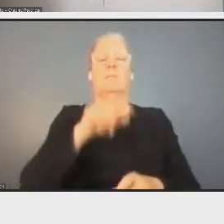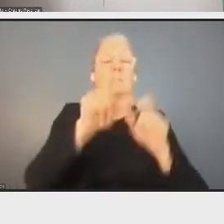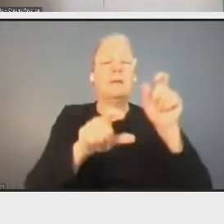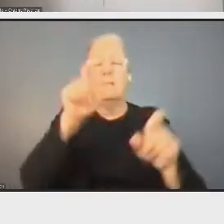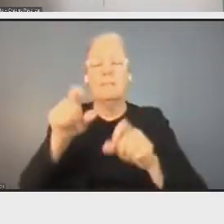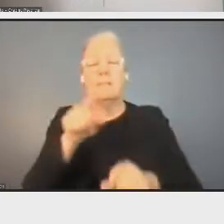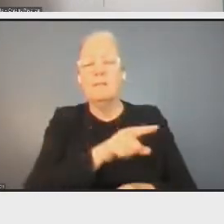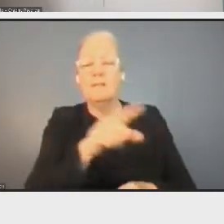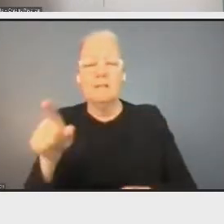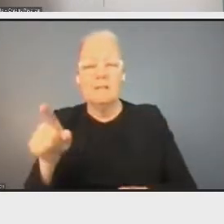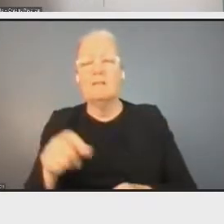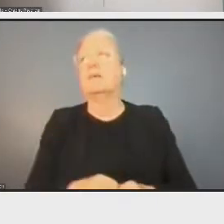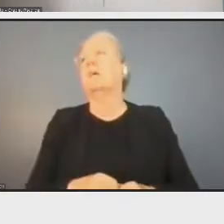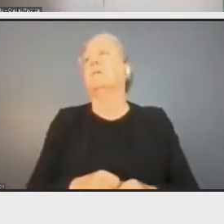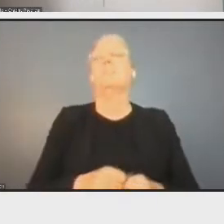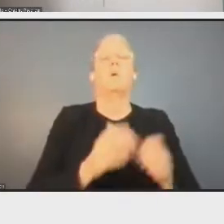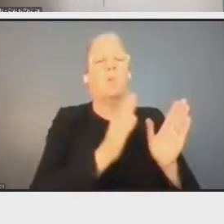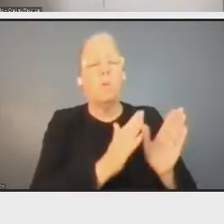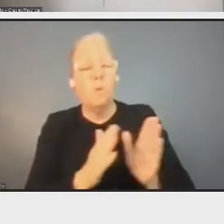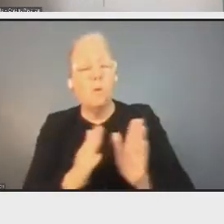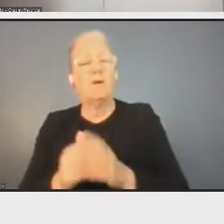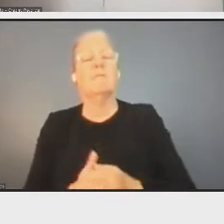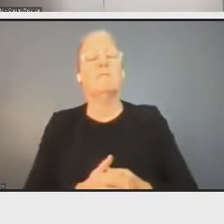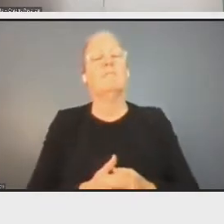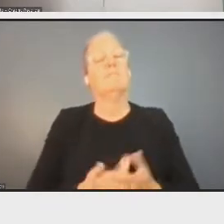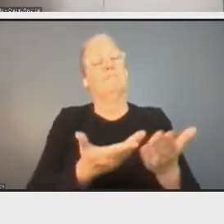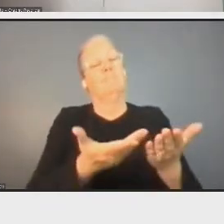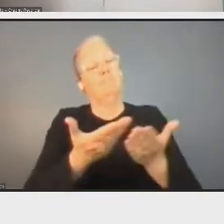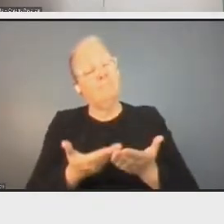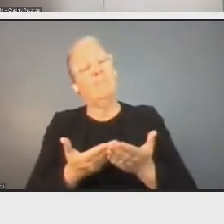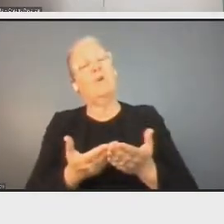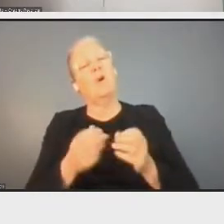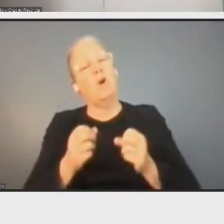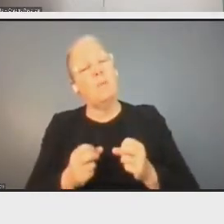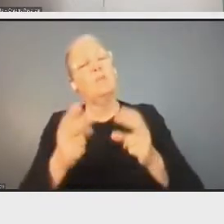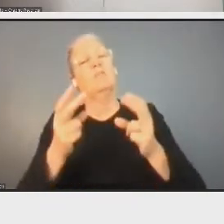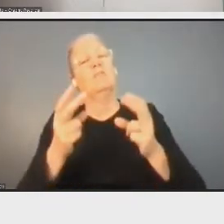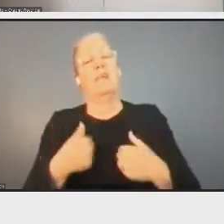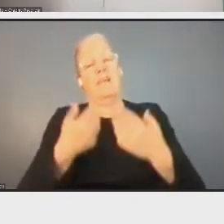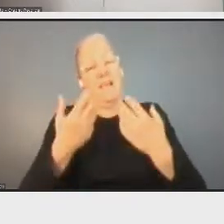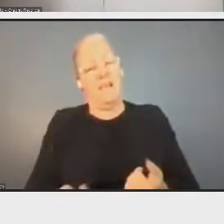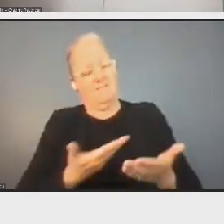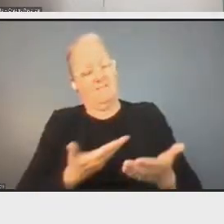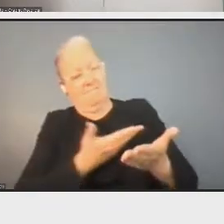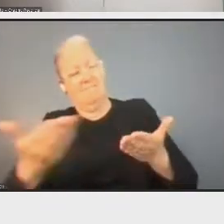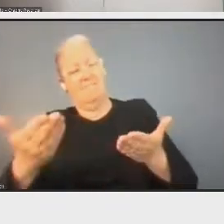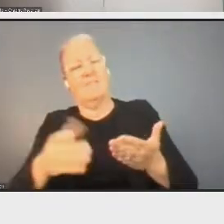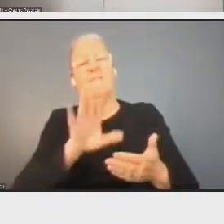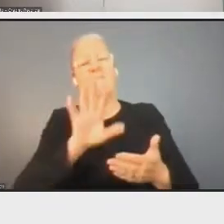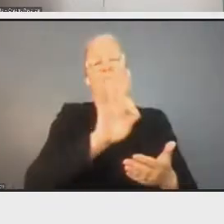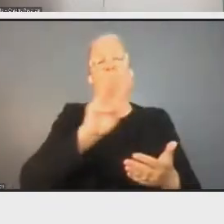to organize this and give us the opportunity to have the framework for